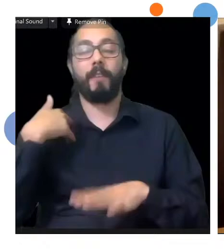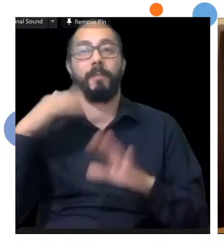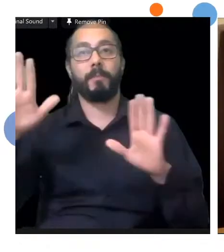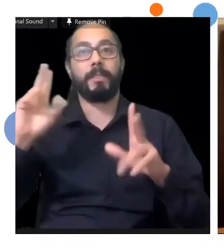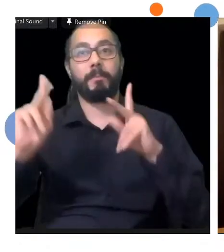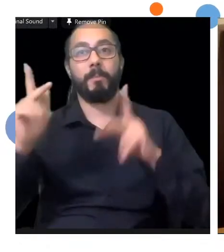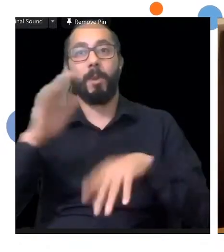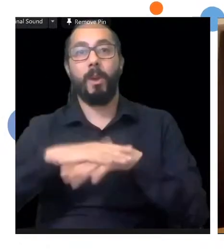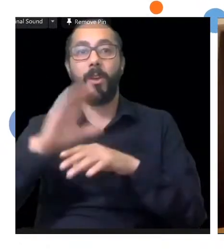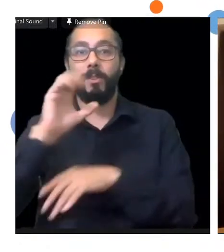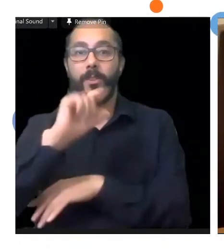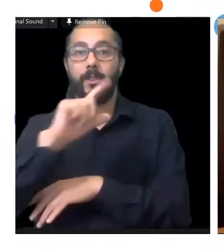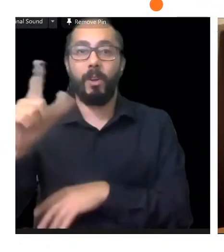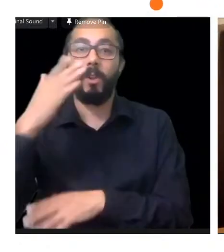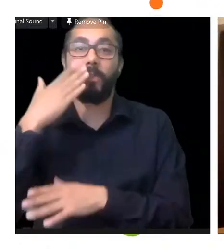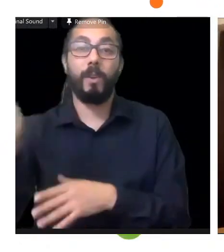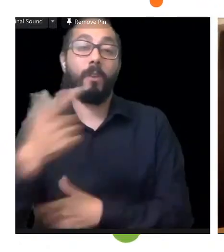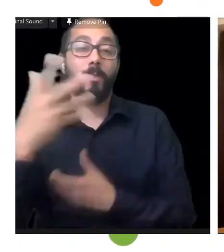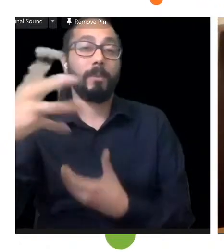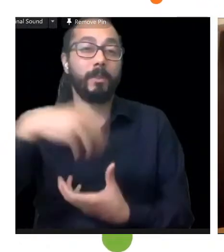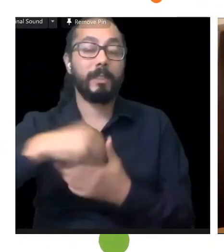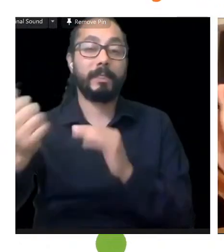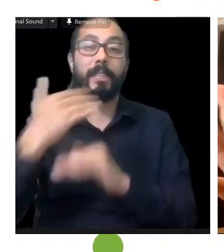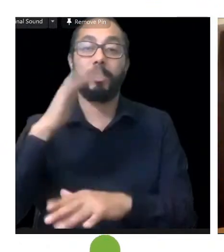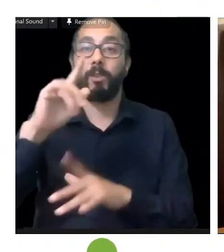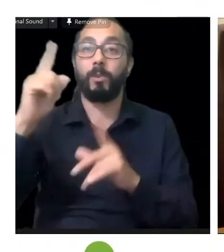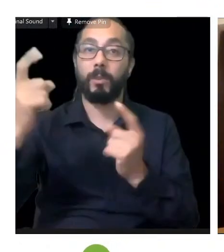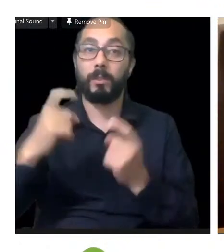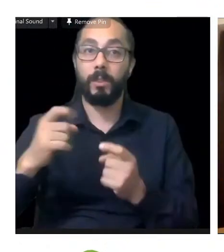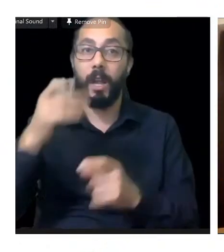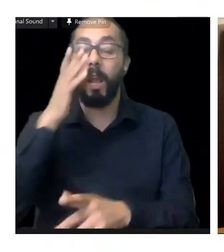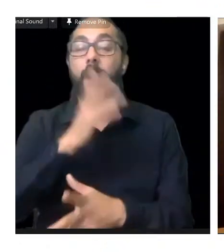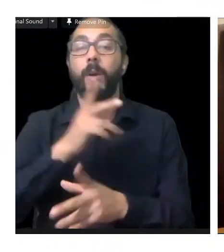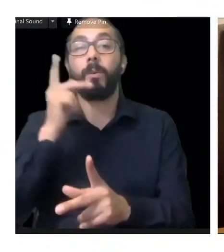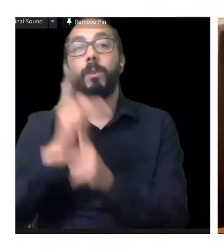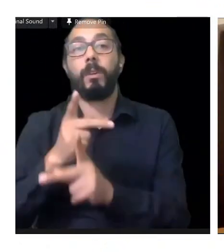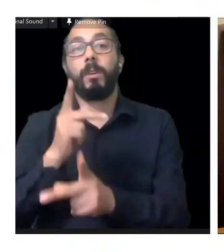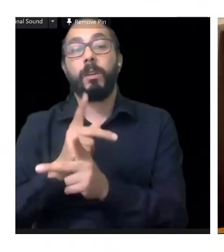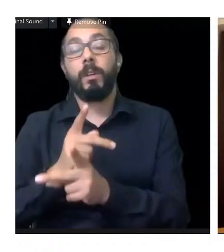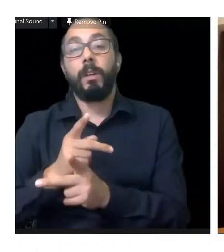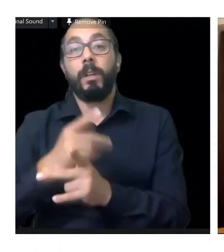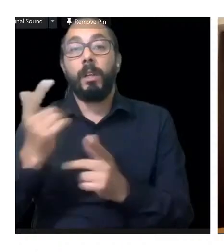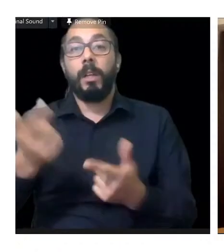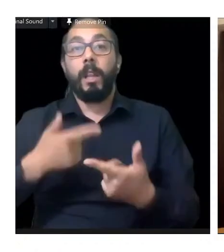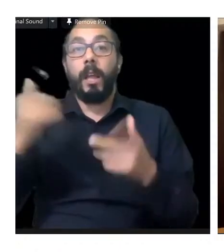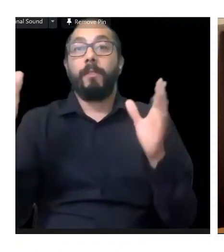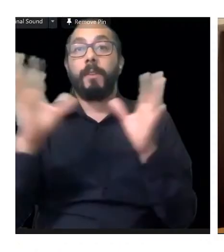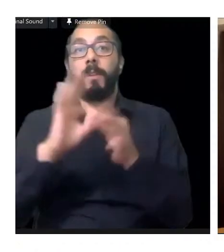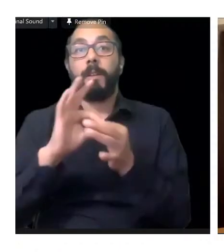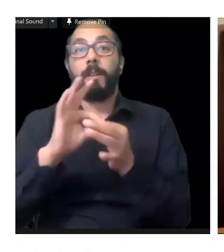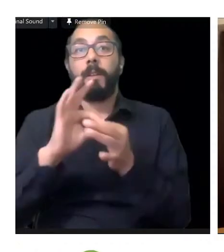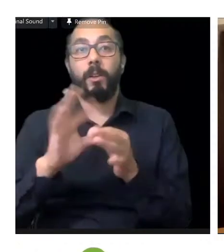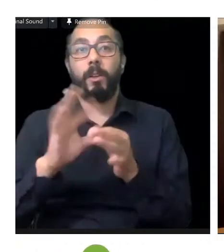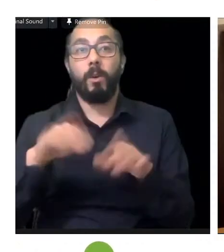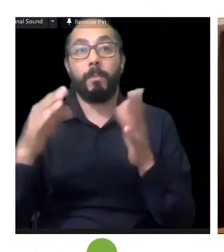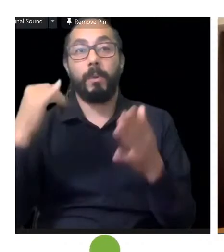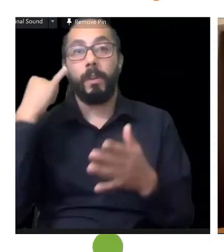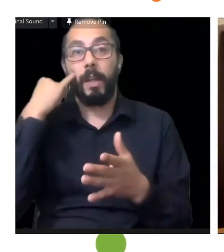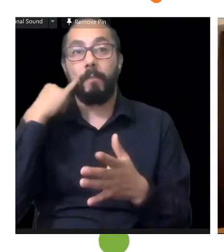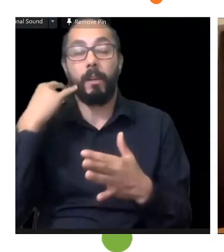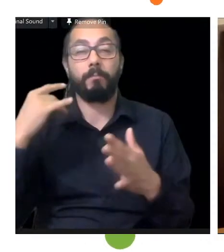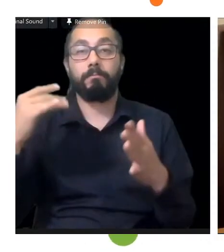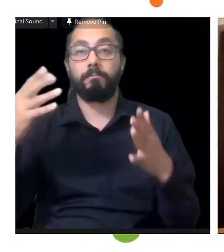you for all participating, for sending your questions. And we'll keep this live link open for just a few minutes if there's any lingering